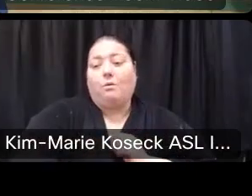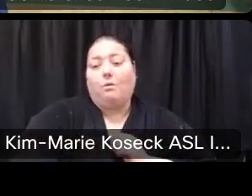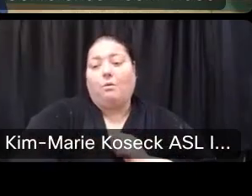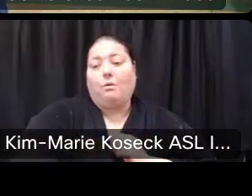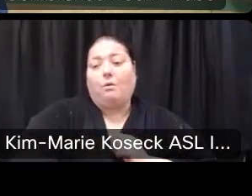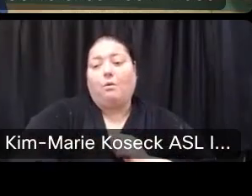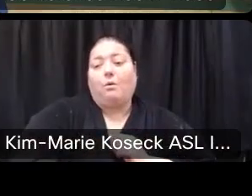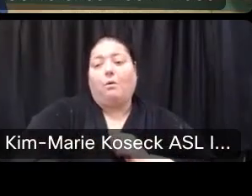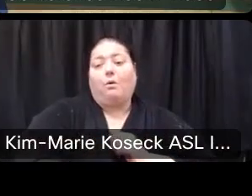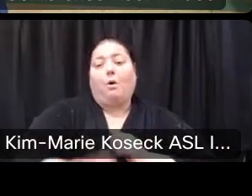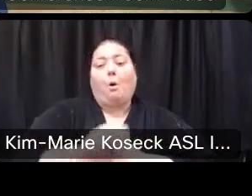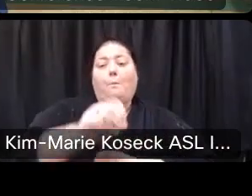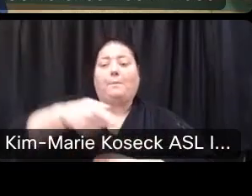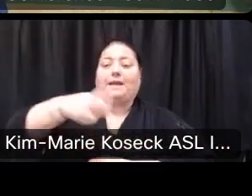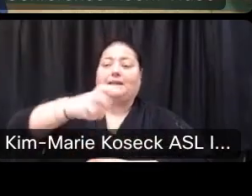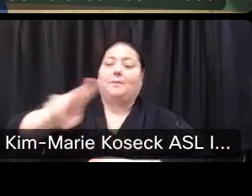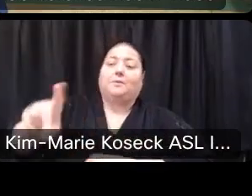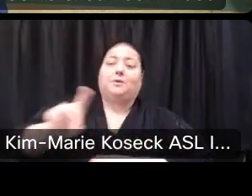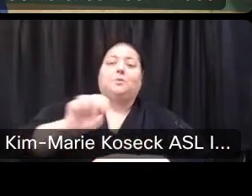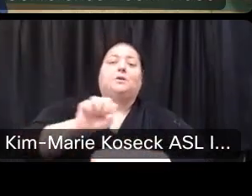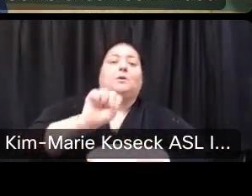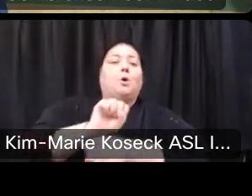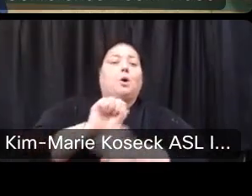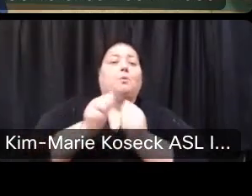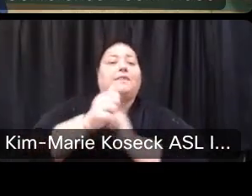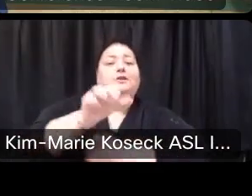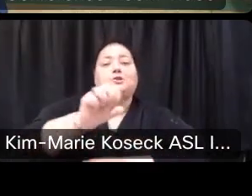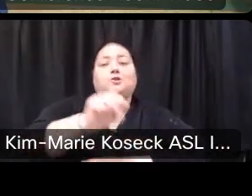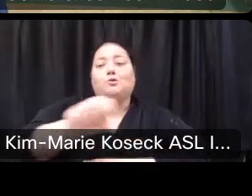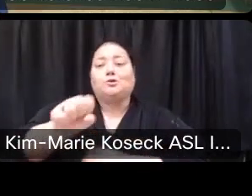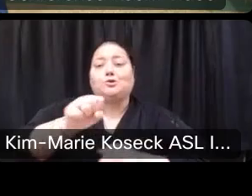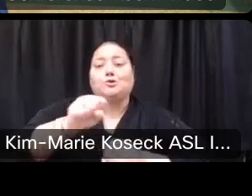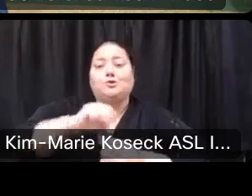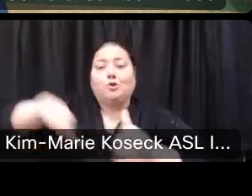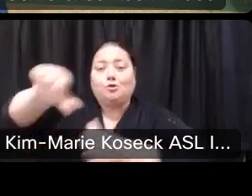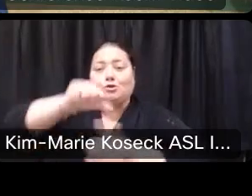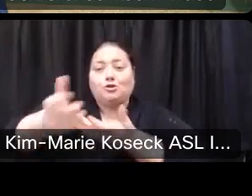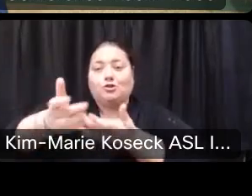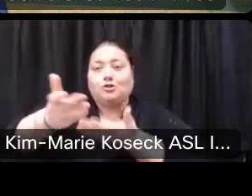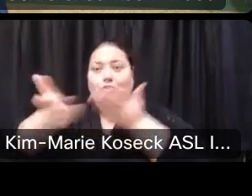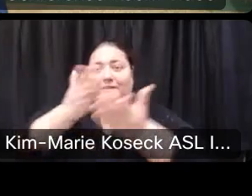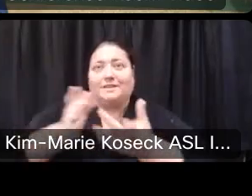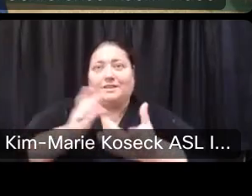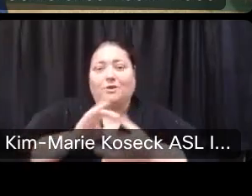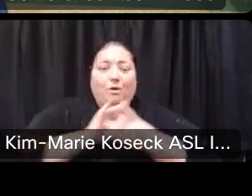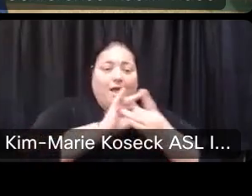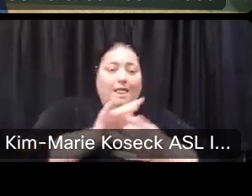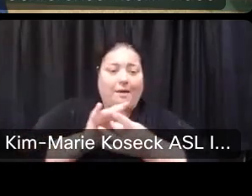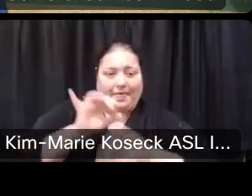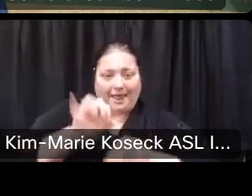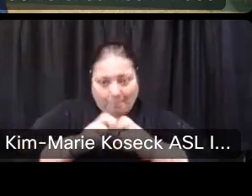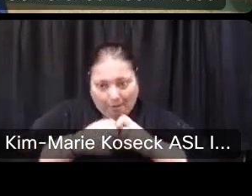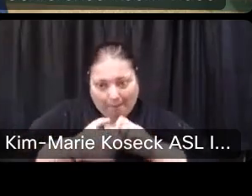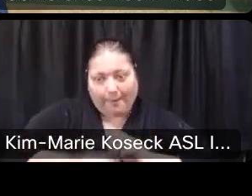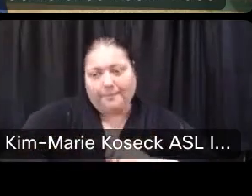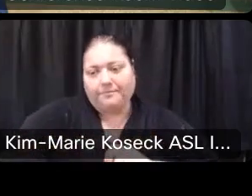committee, work with Department of Social Services? Or how can we collaborate? That's the problem. That's